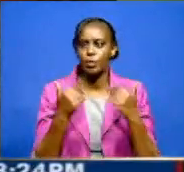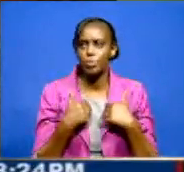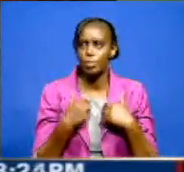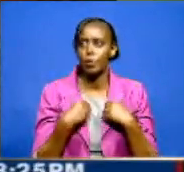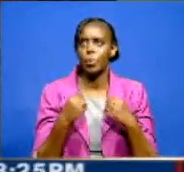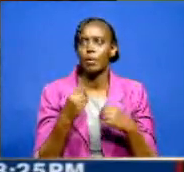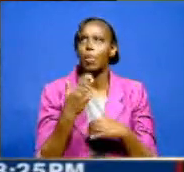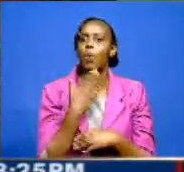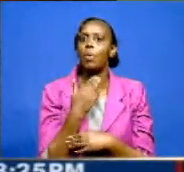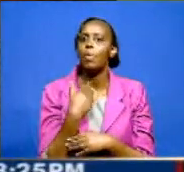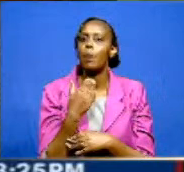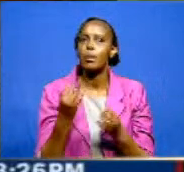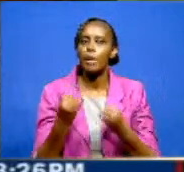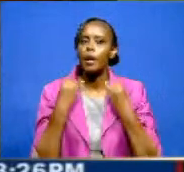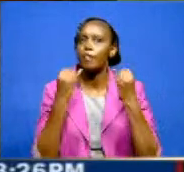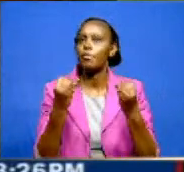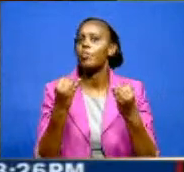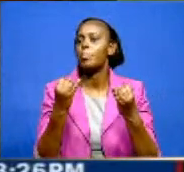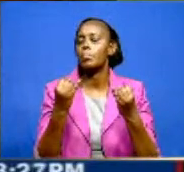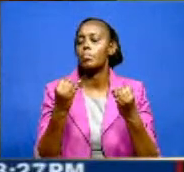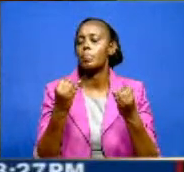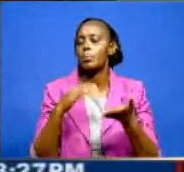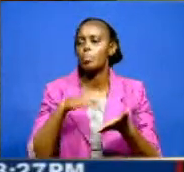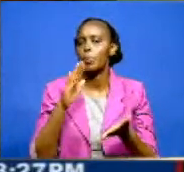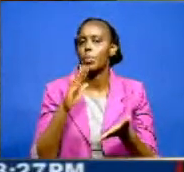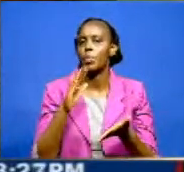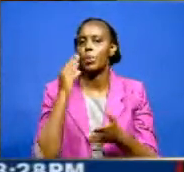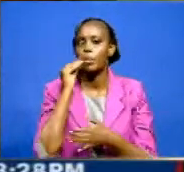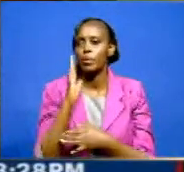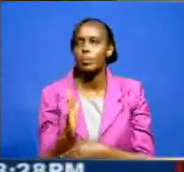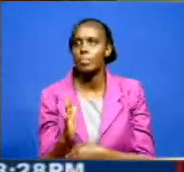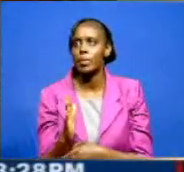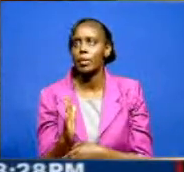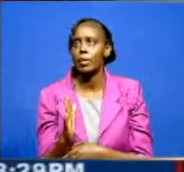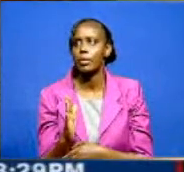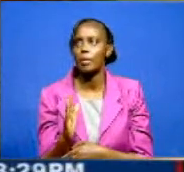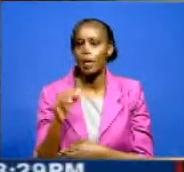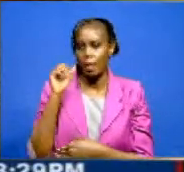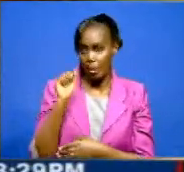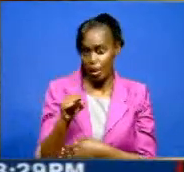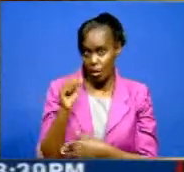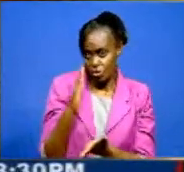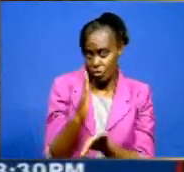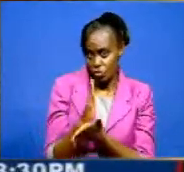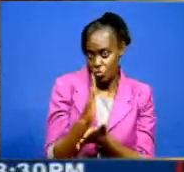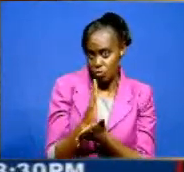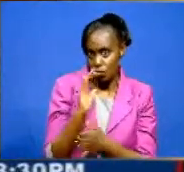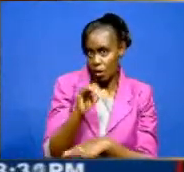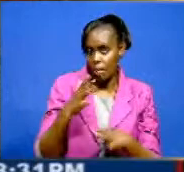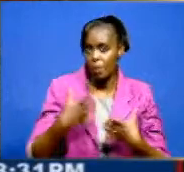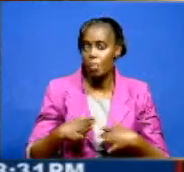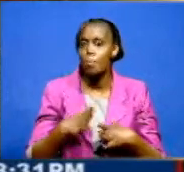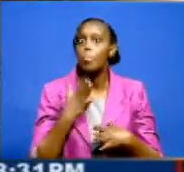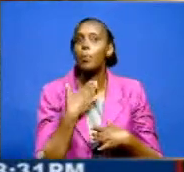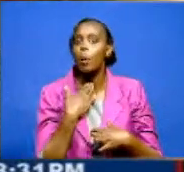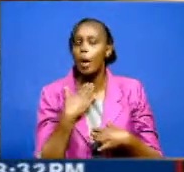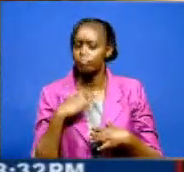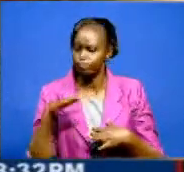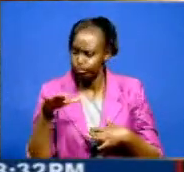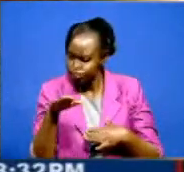is what I would want you to inform me on, because, Mr. Speaker, yes, it is true that people want